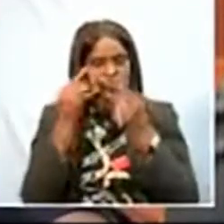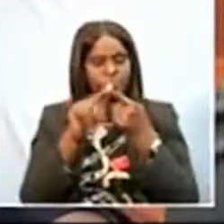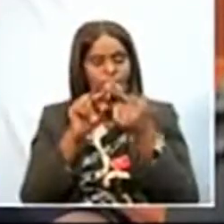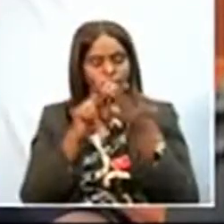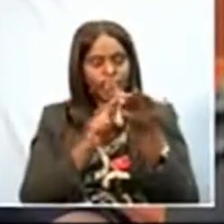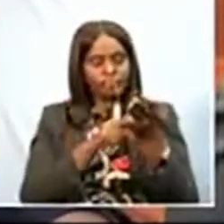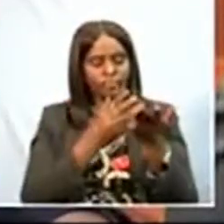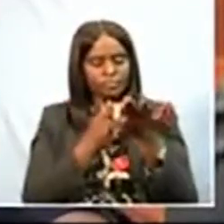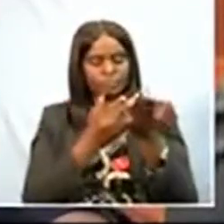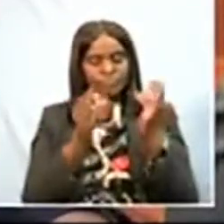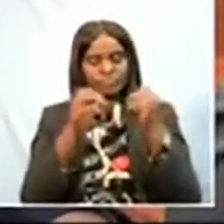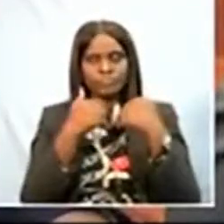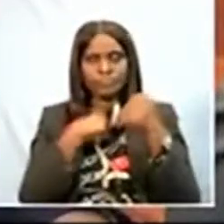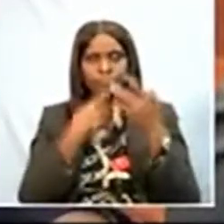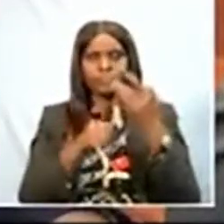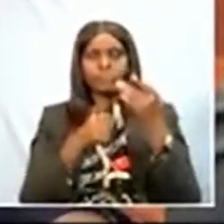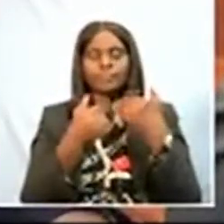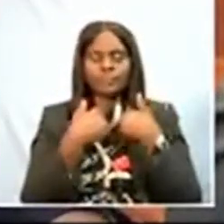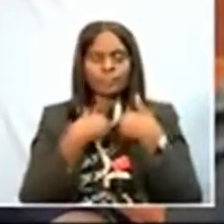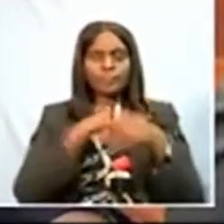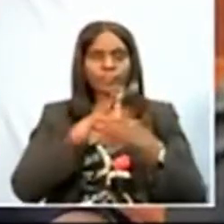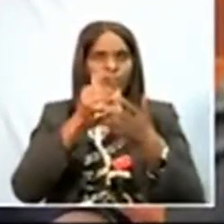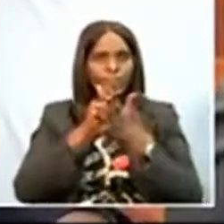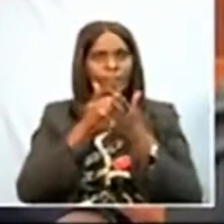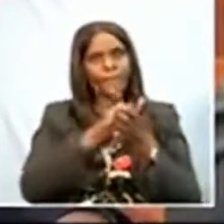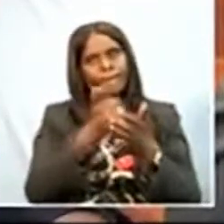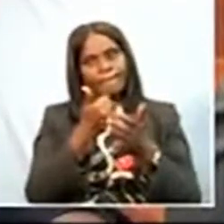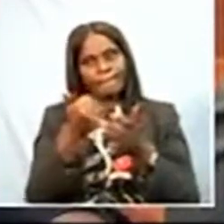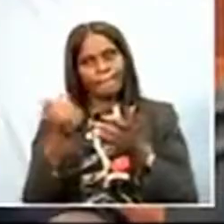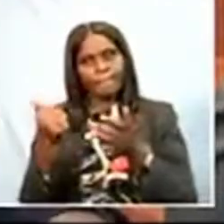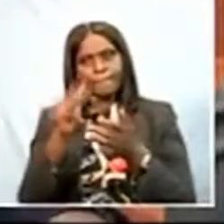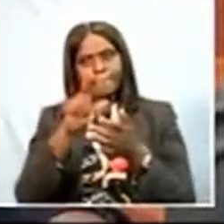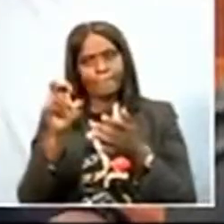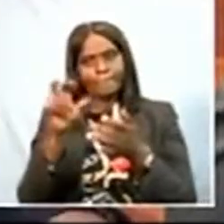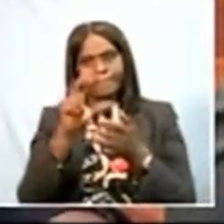report that the Council has since procured all the remaining